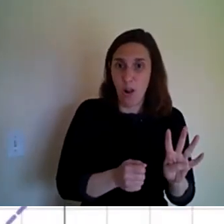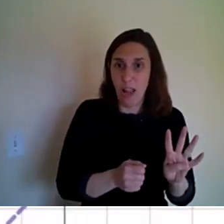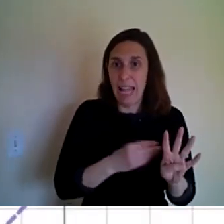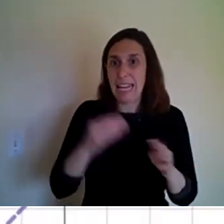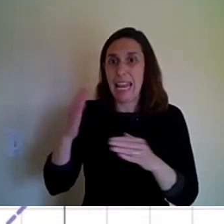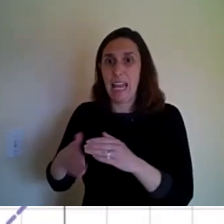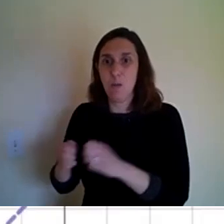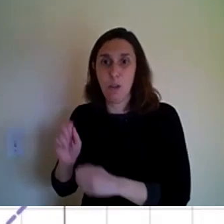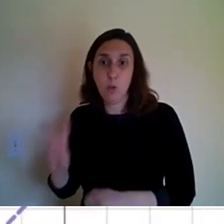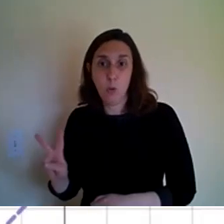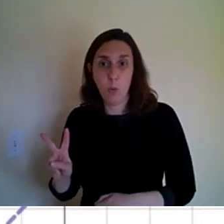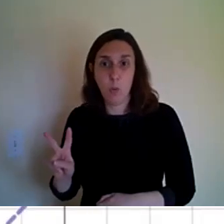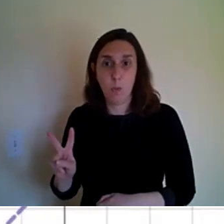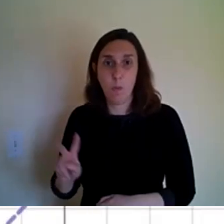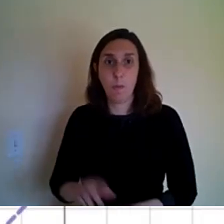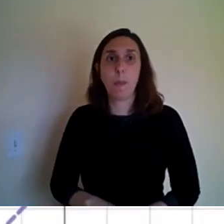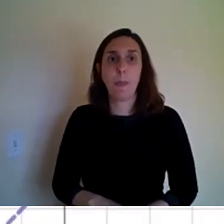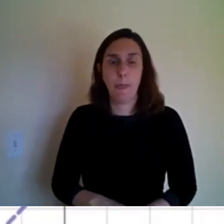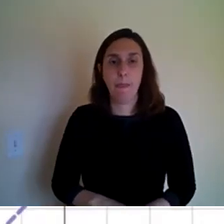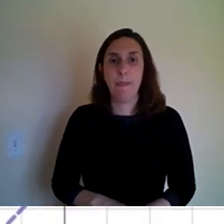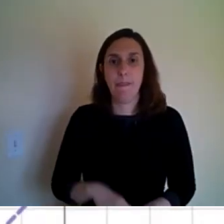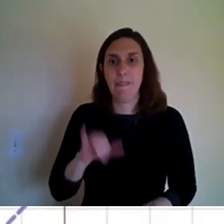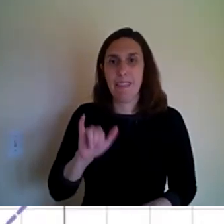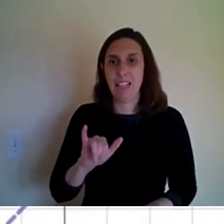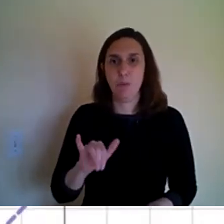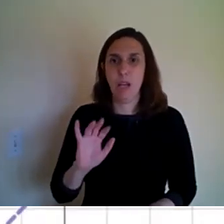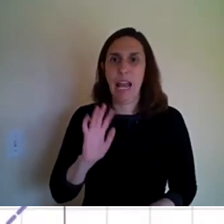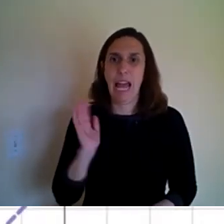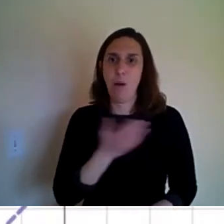2. And so that's what our inversion did.